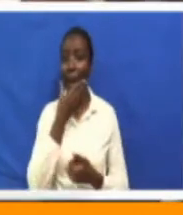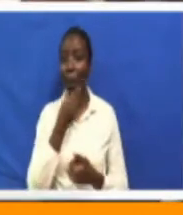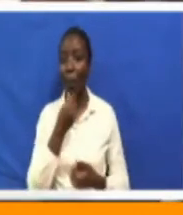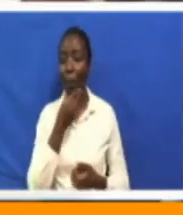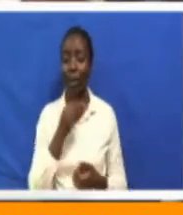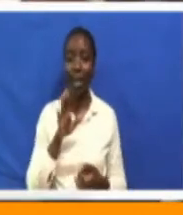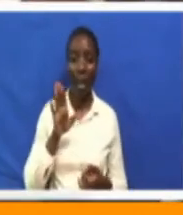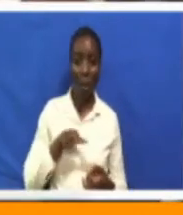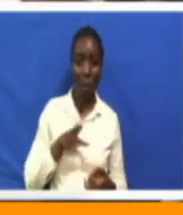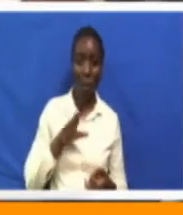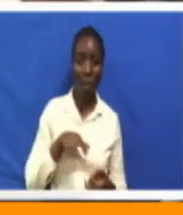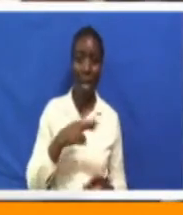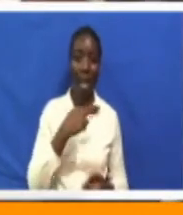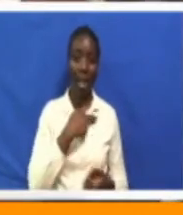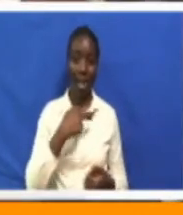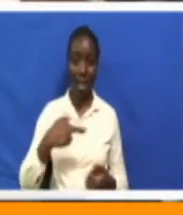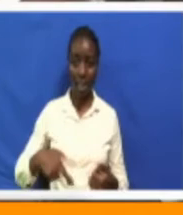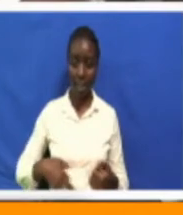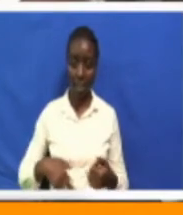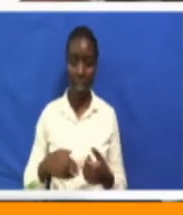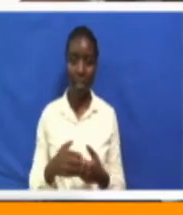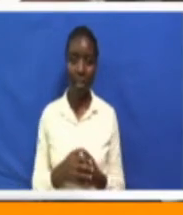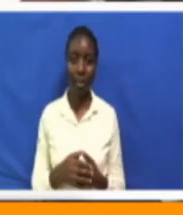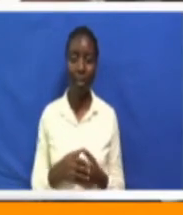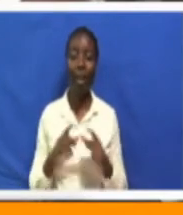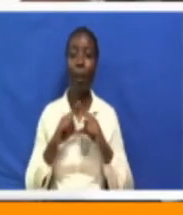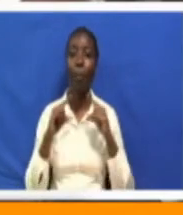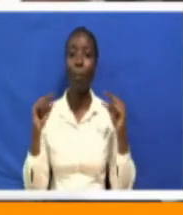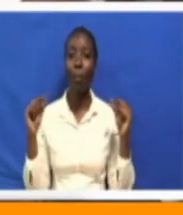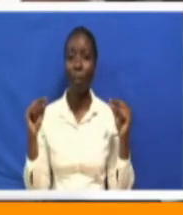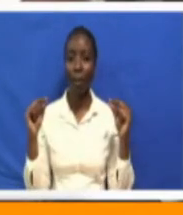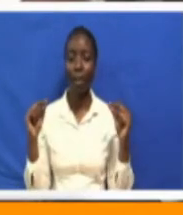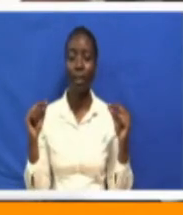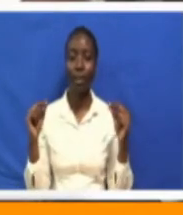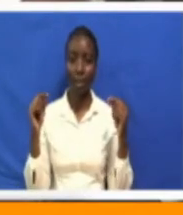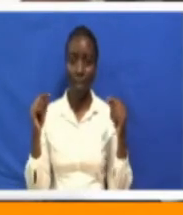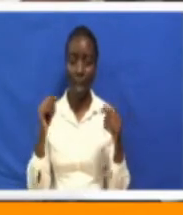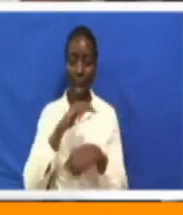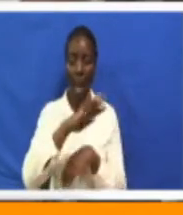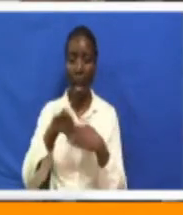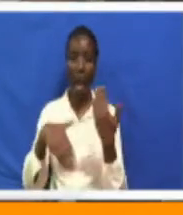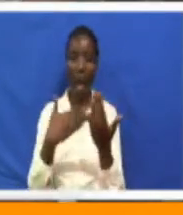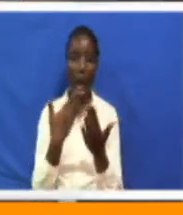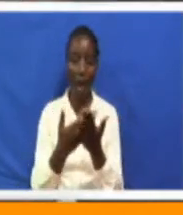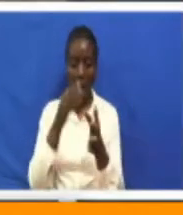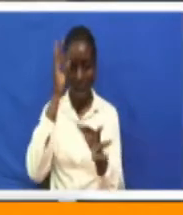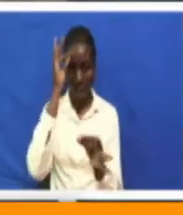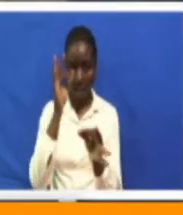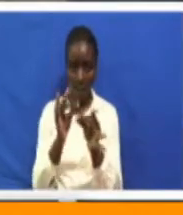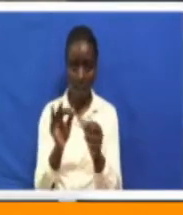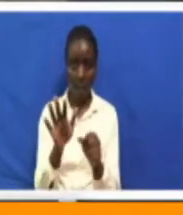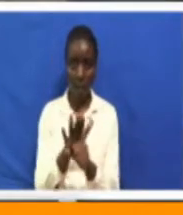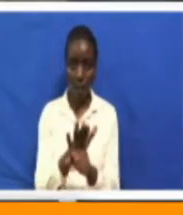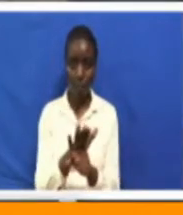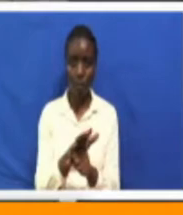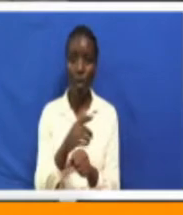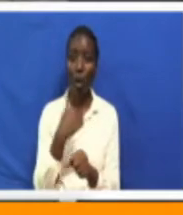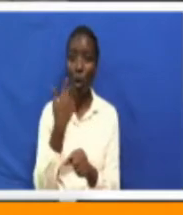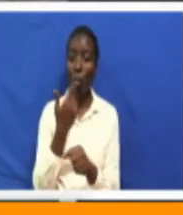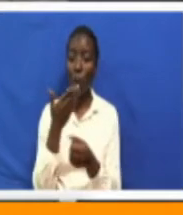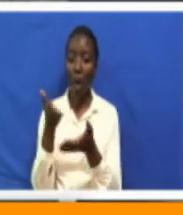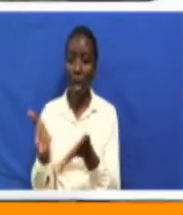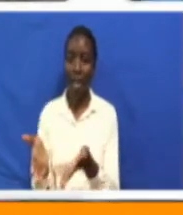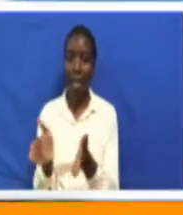women religious please and all the faithful those here